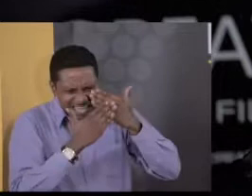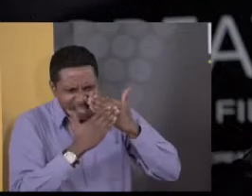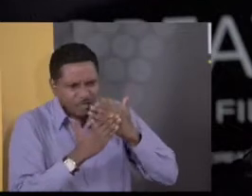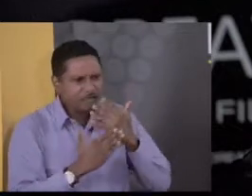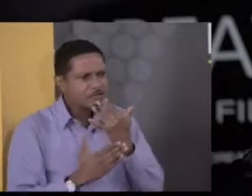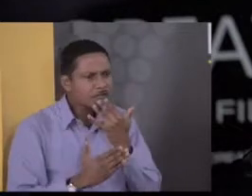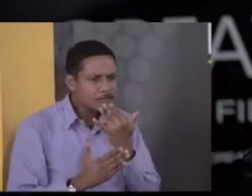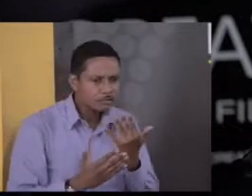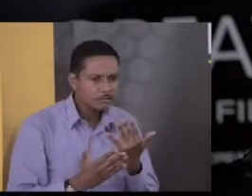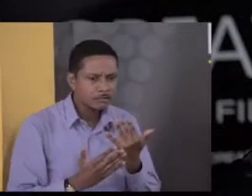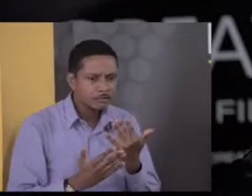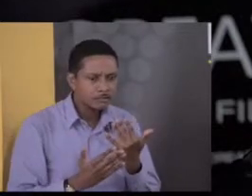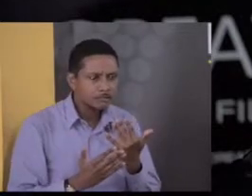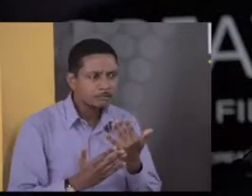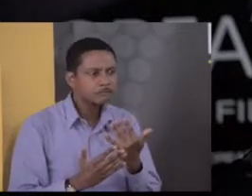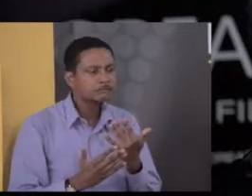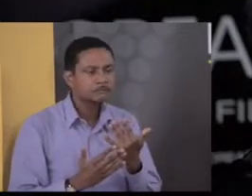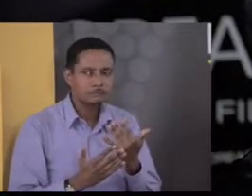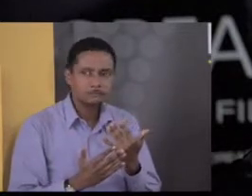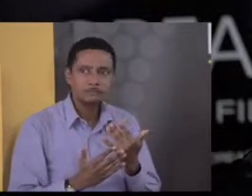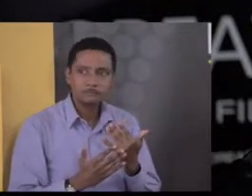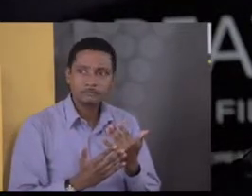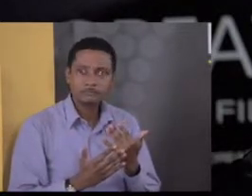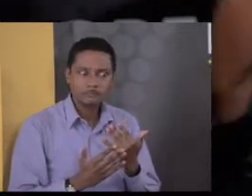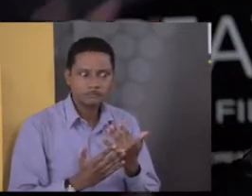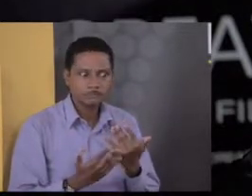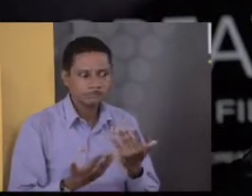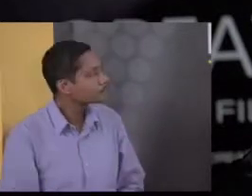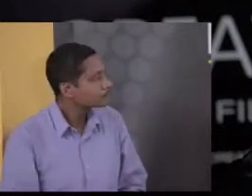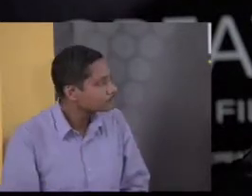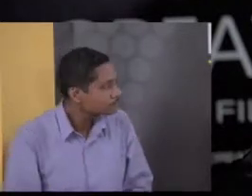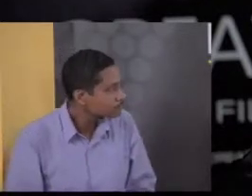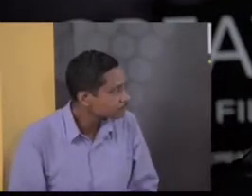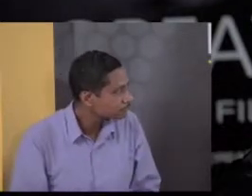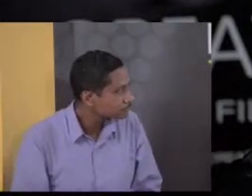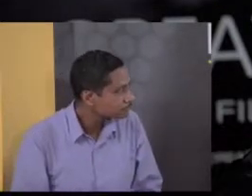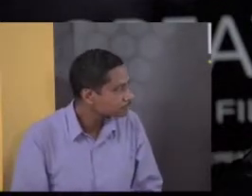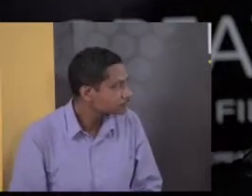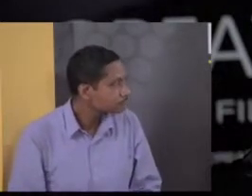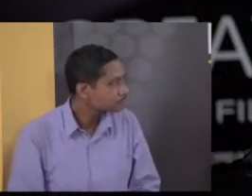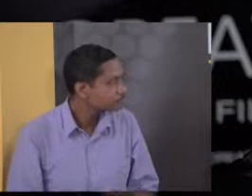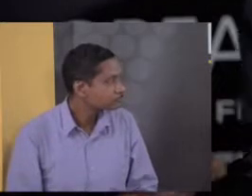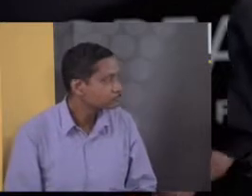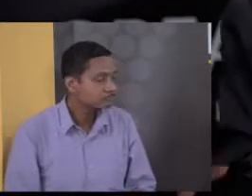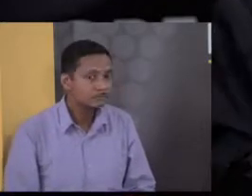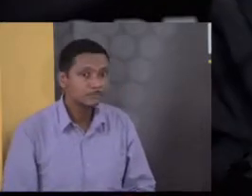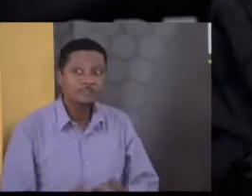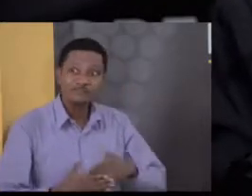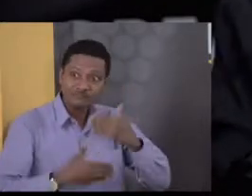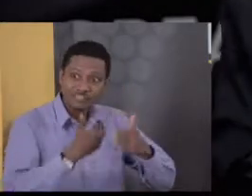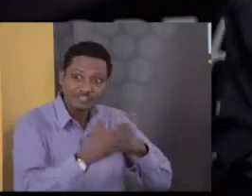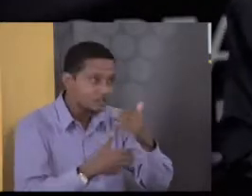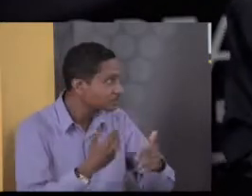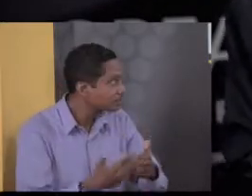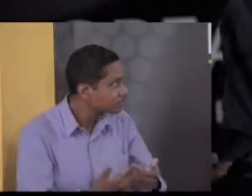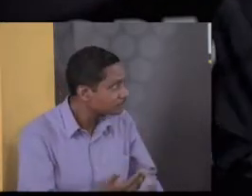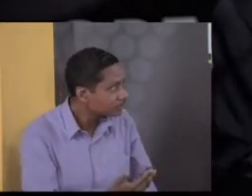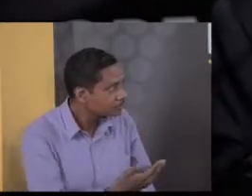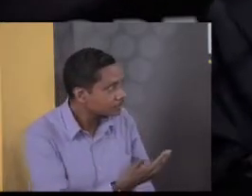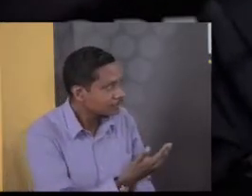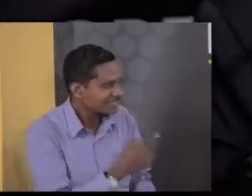designer cannot establish a high brand quality and then there's no quality or standards